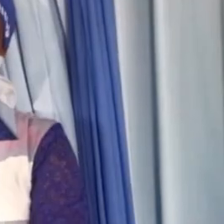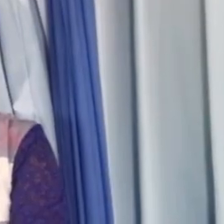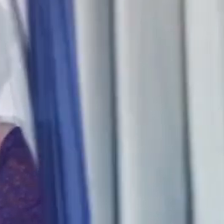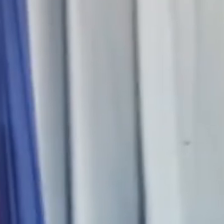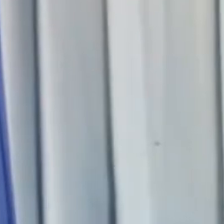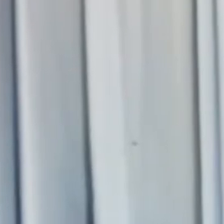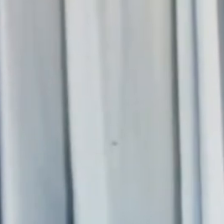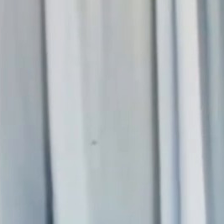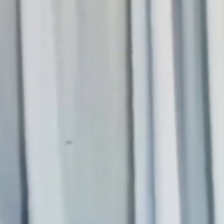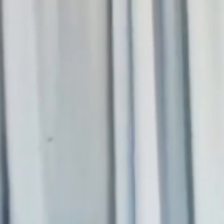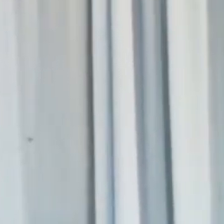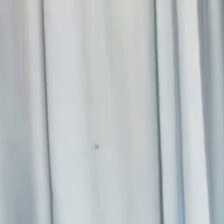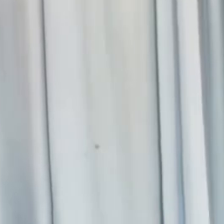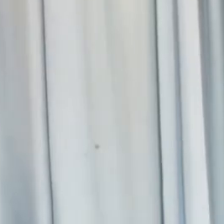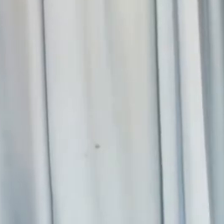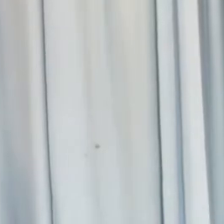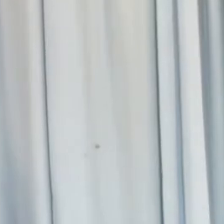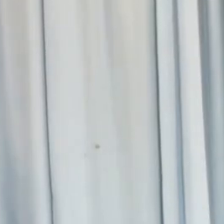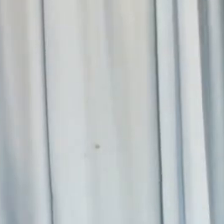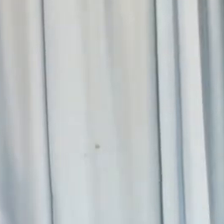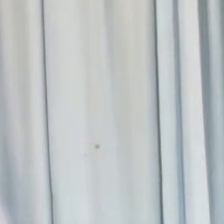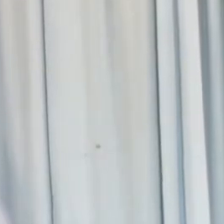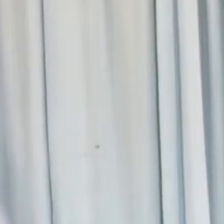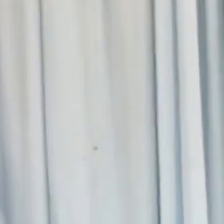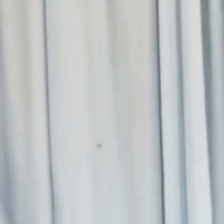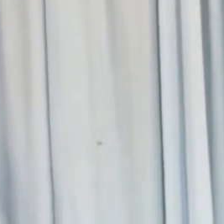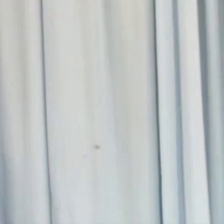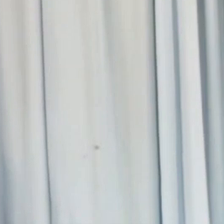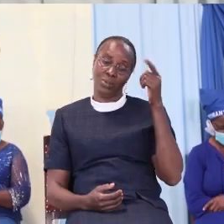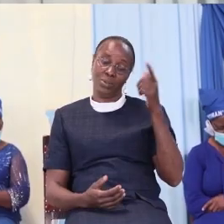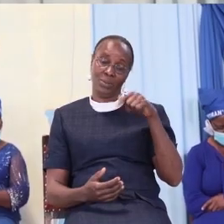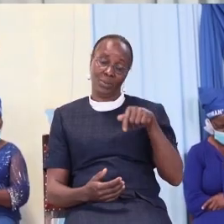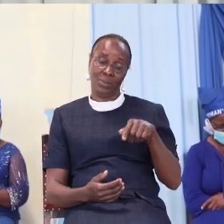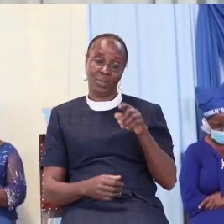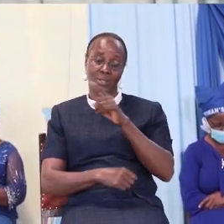Lord. May we pray. This day and this morning,